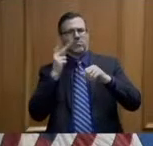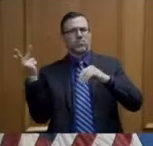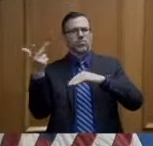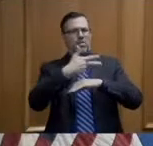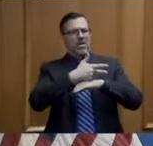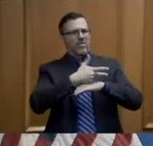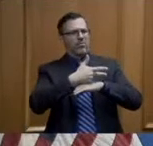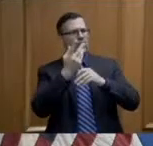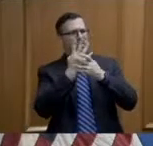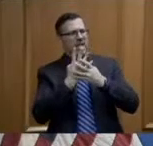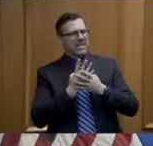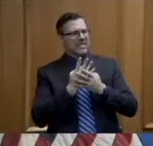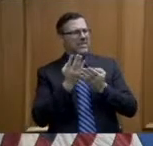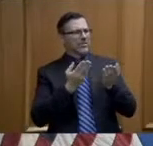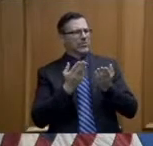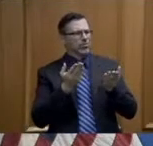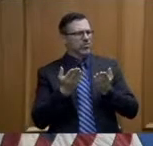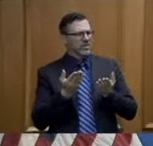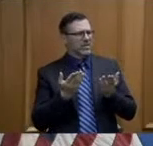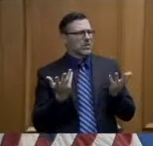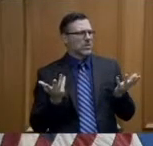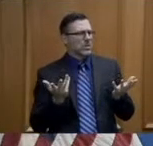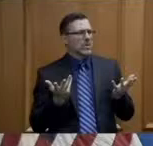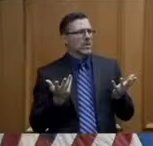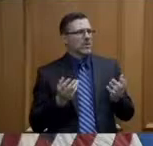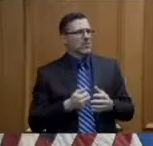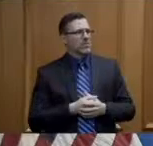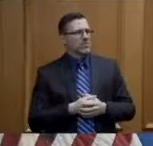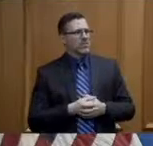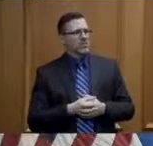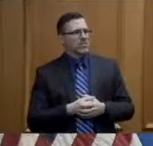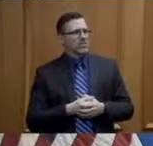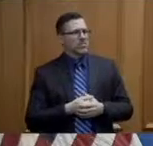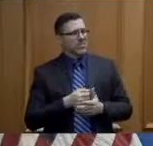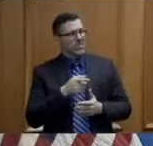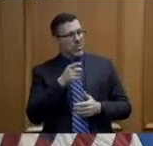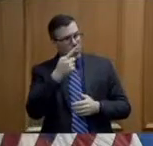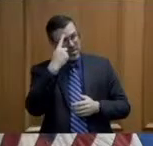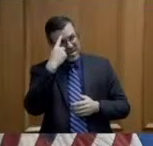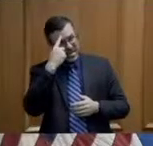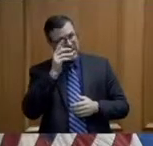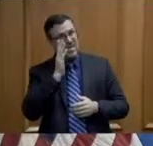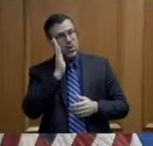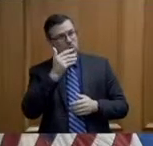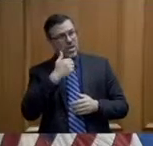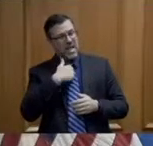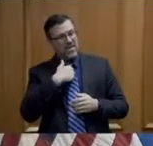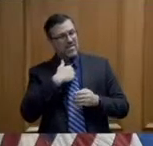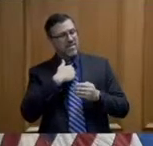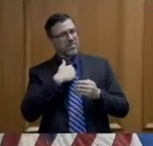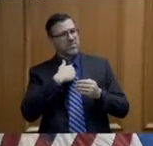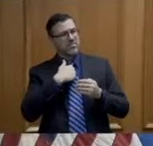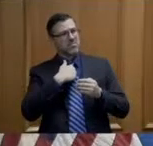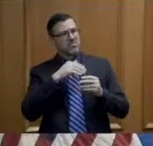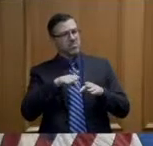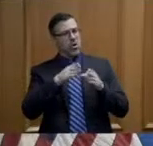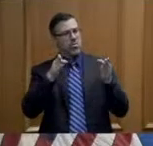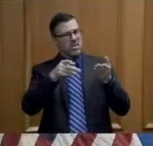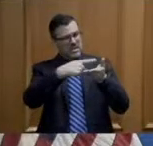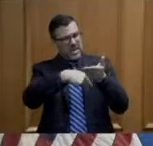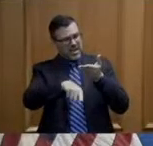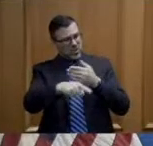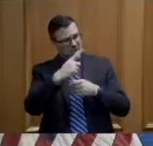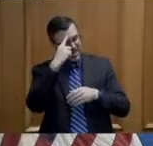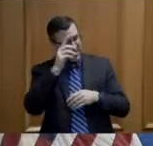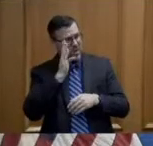weekend? Should we expect them to have services the next time? Yeah, so like I said in my